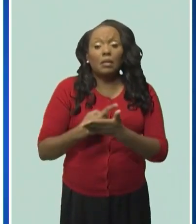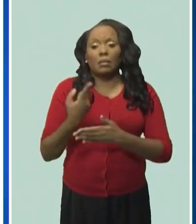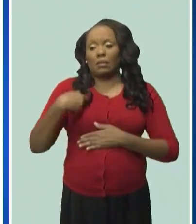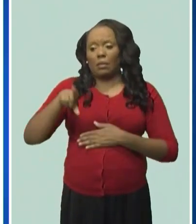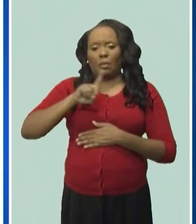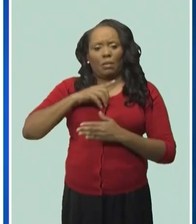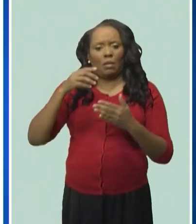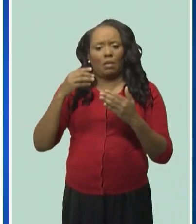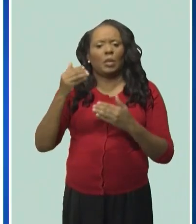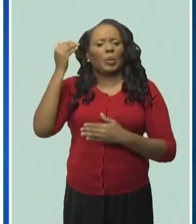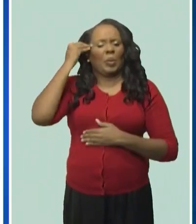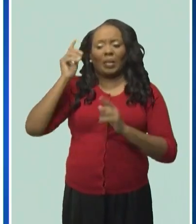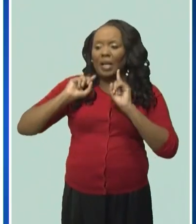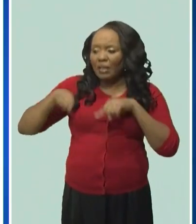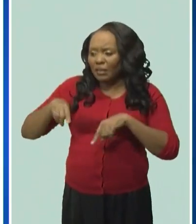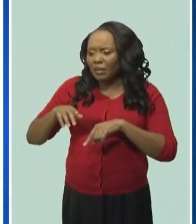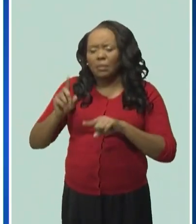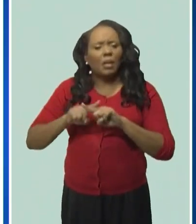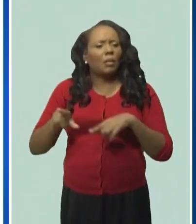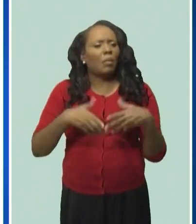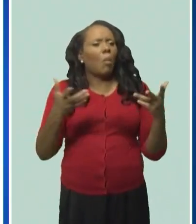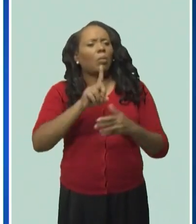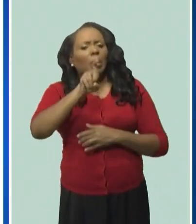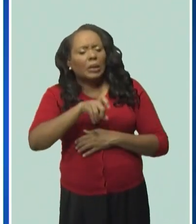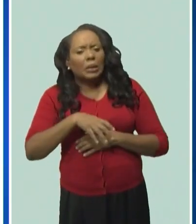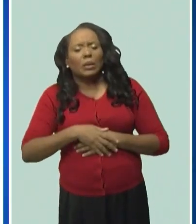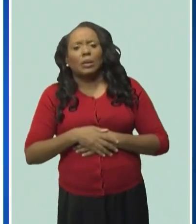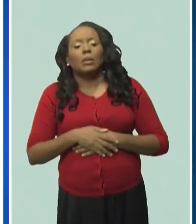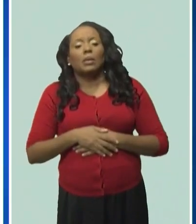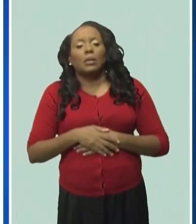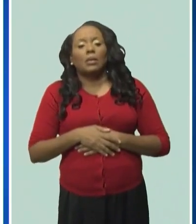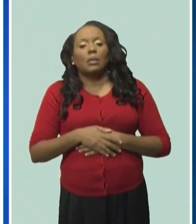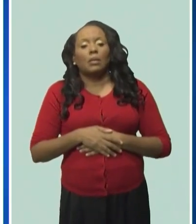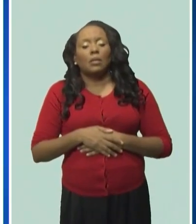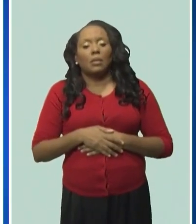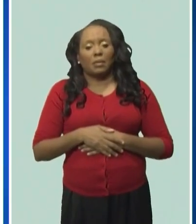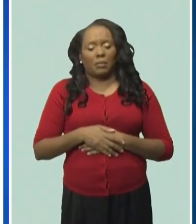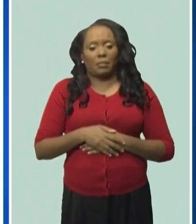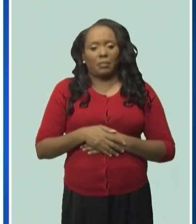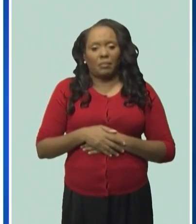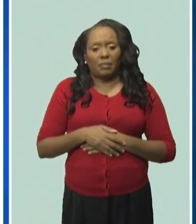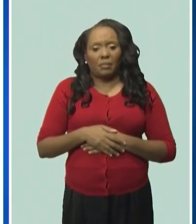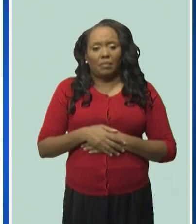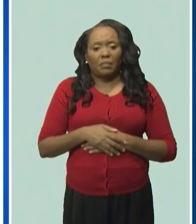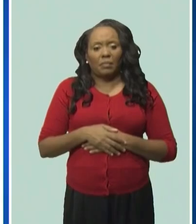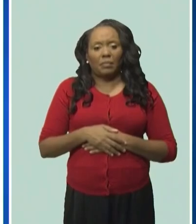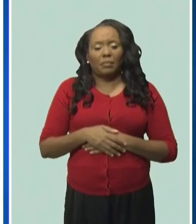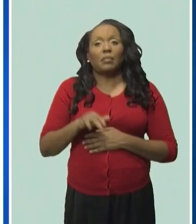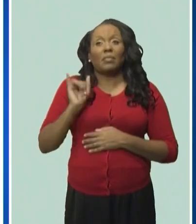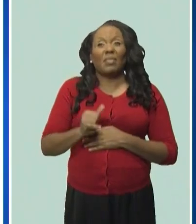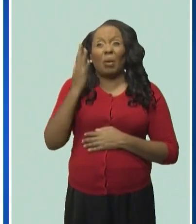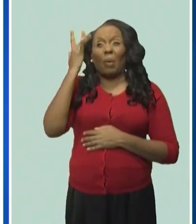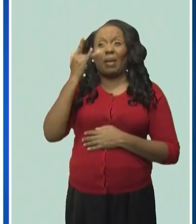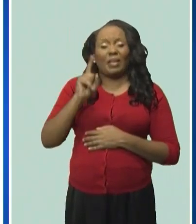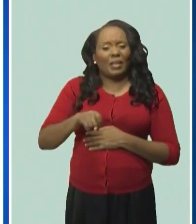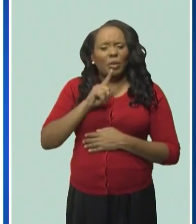because it allows us to answer. But it's why I say that we need a particular